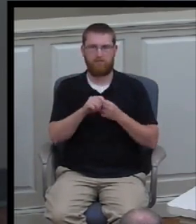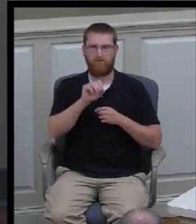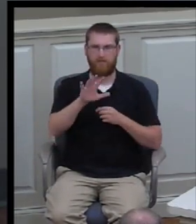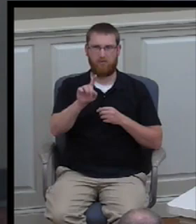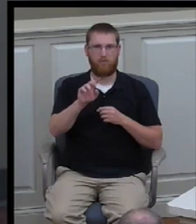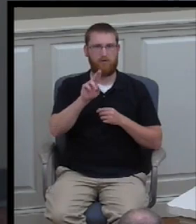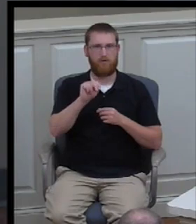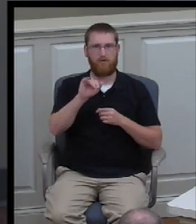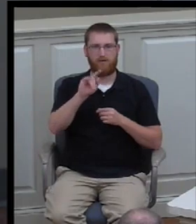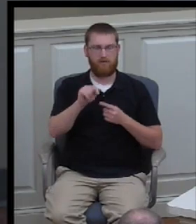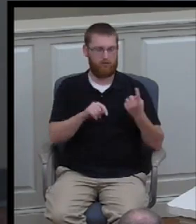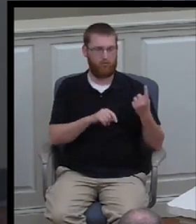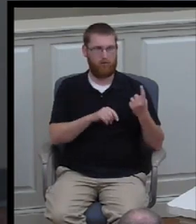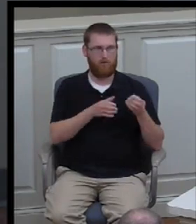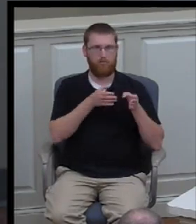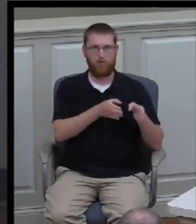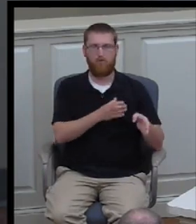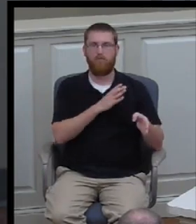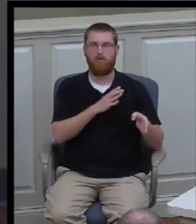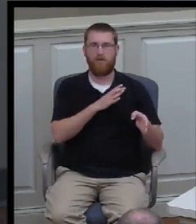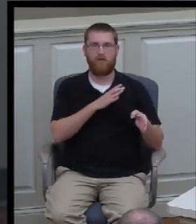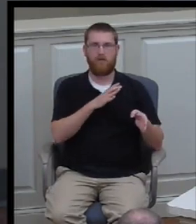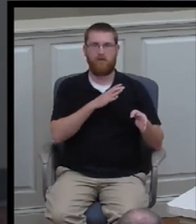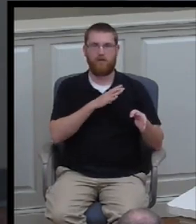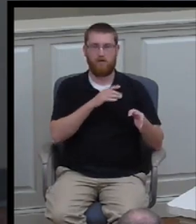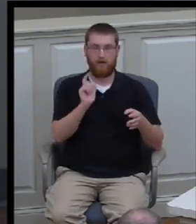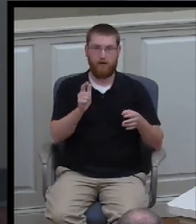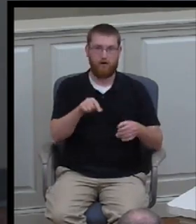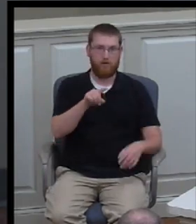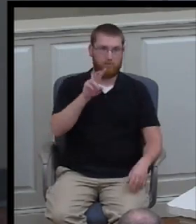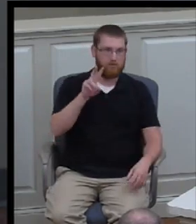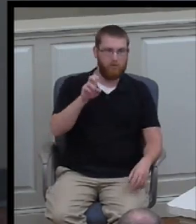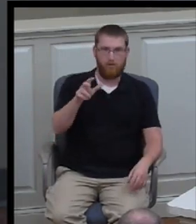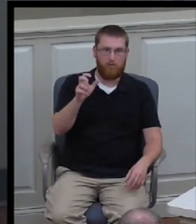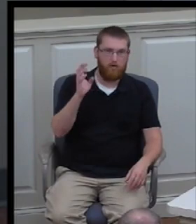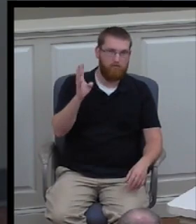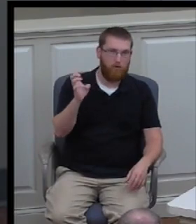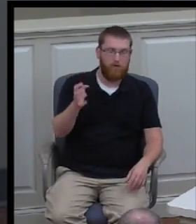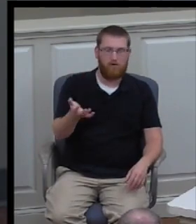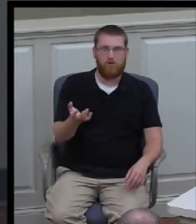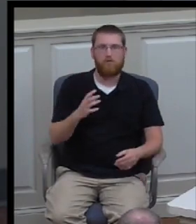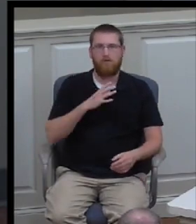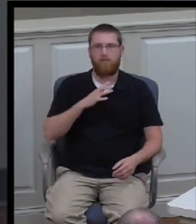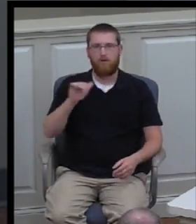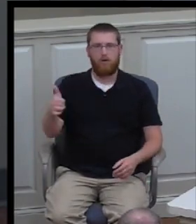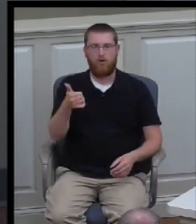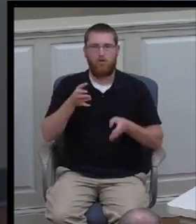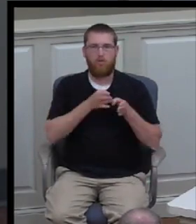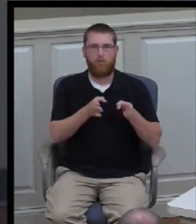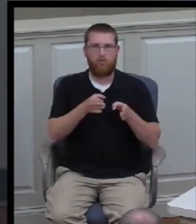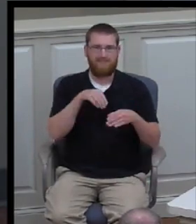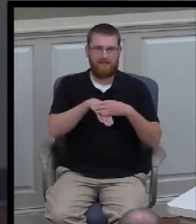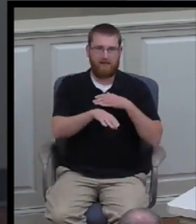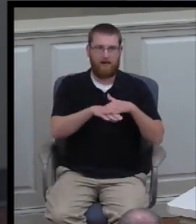51 units. At some point you have 100, 200, 300, 400 units, you want to start to have other means of ingress or